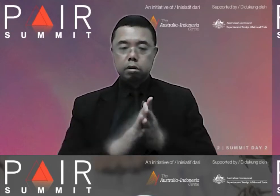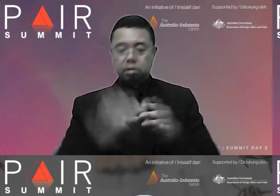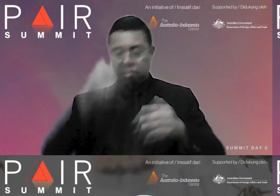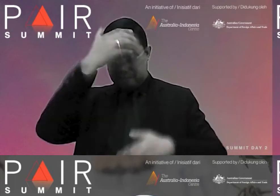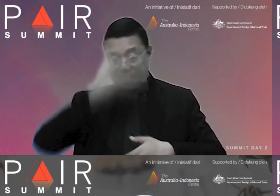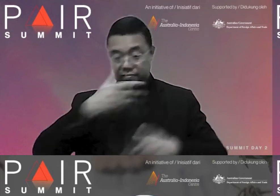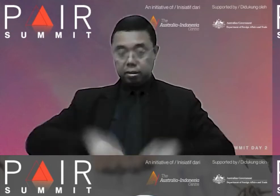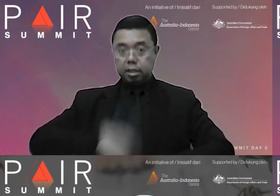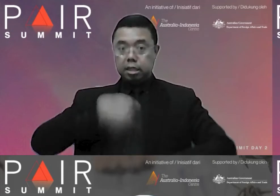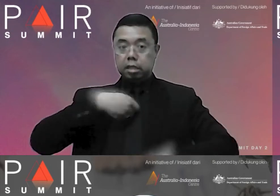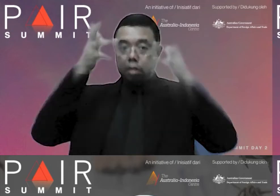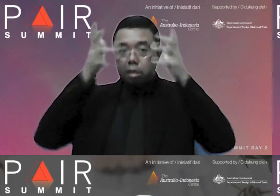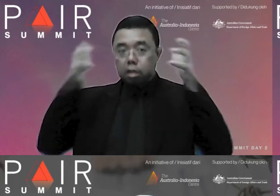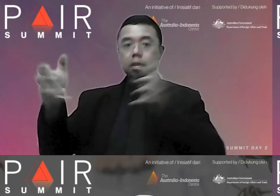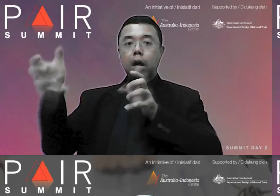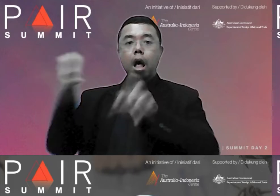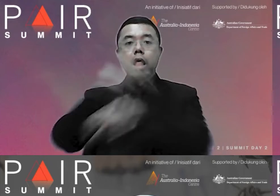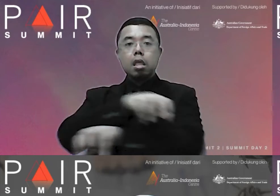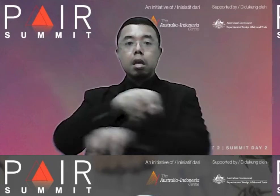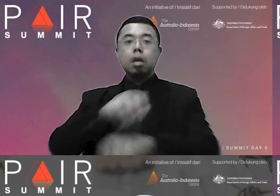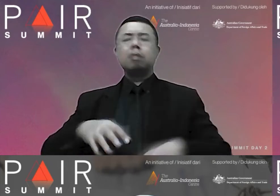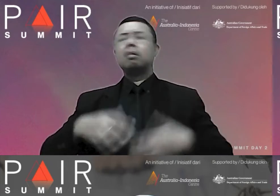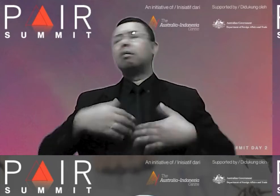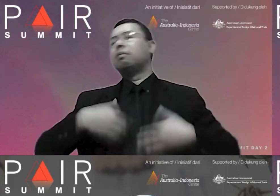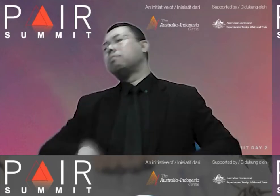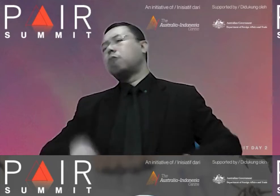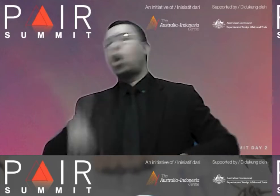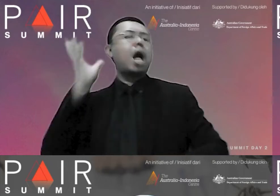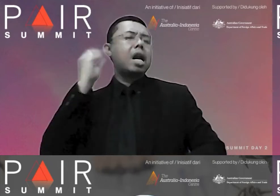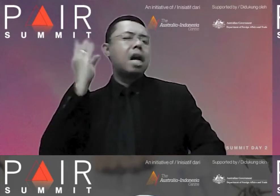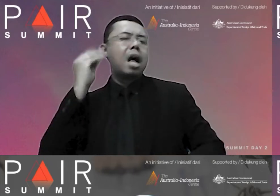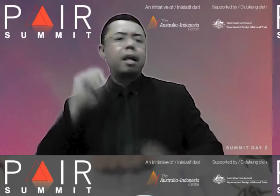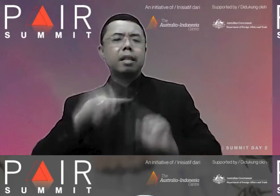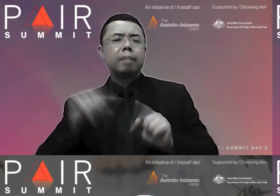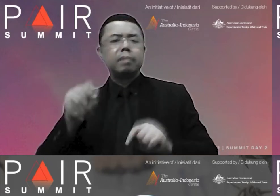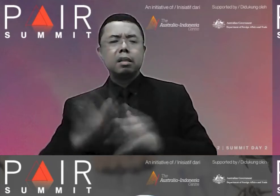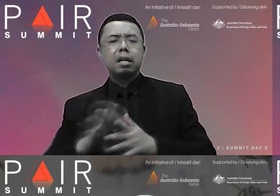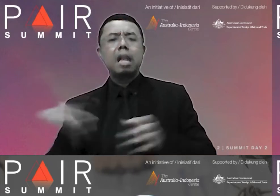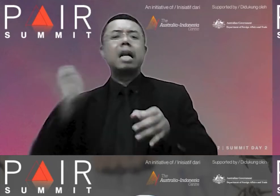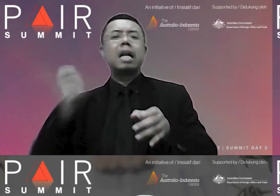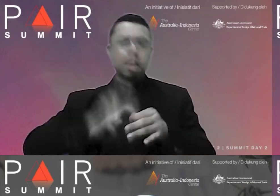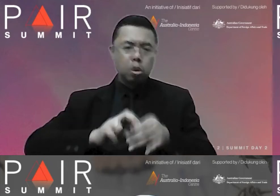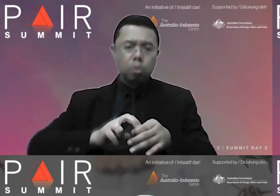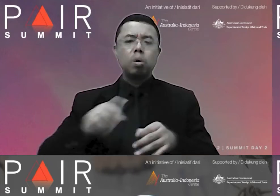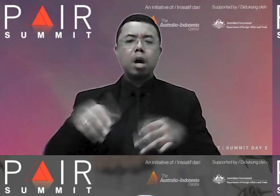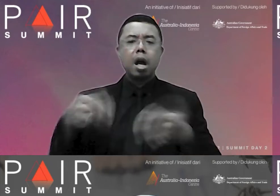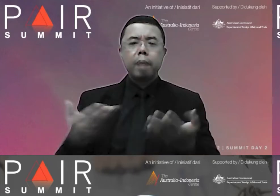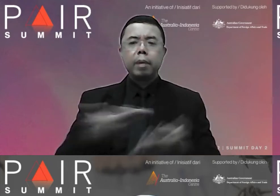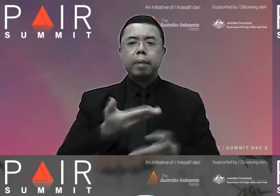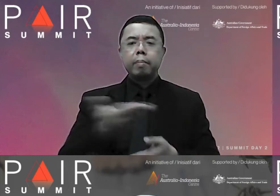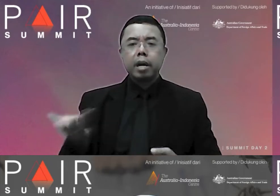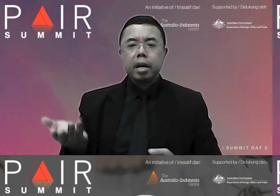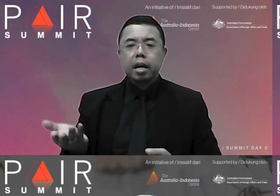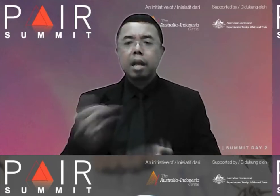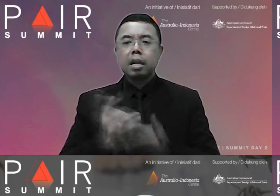to that message, but it seems to depend on if they believe the hospital that they're working for, and if the